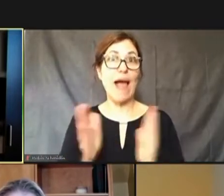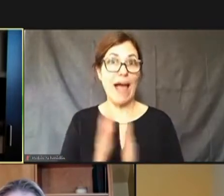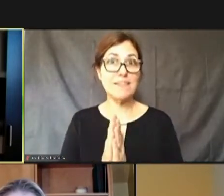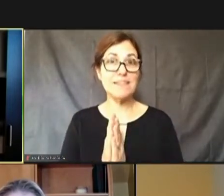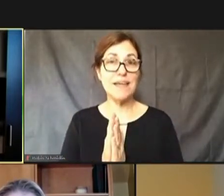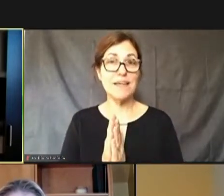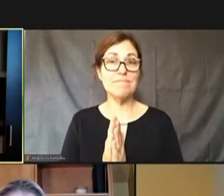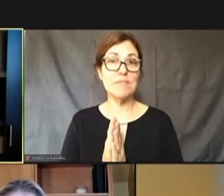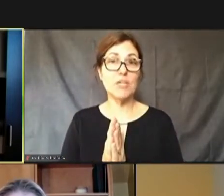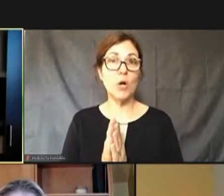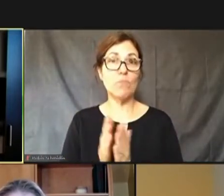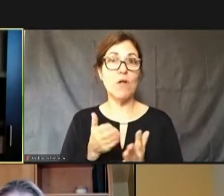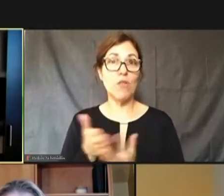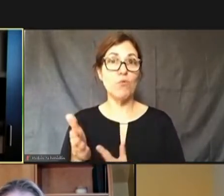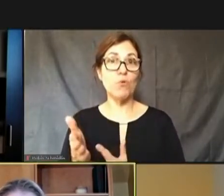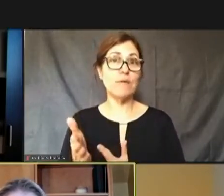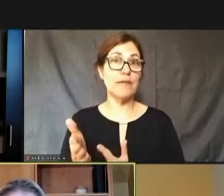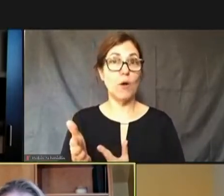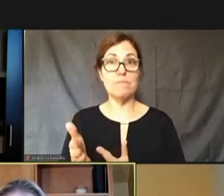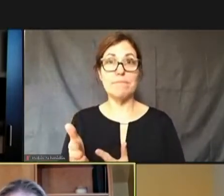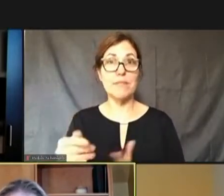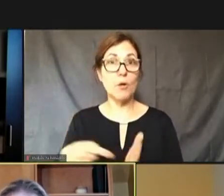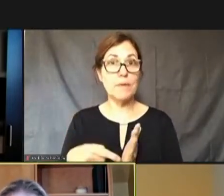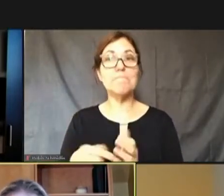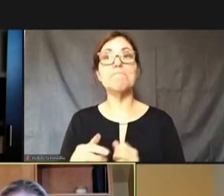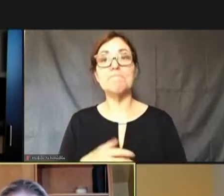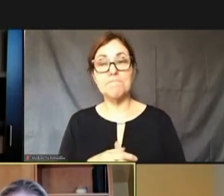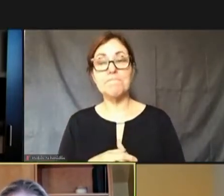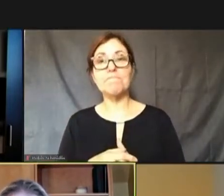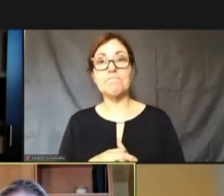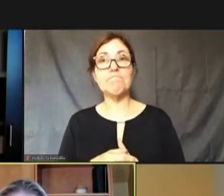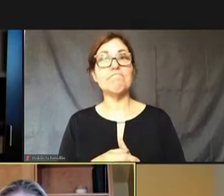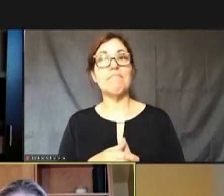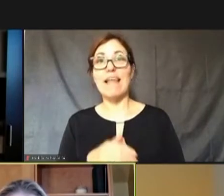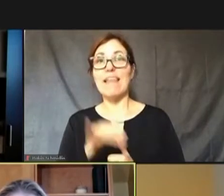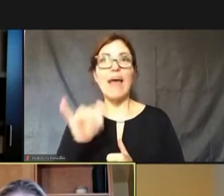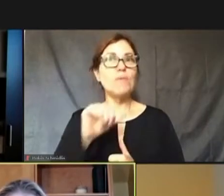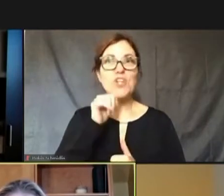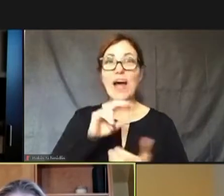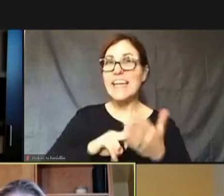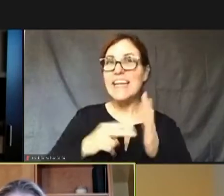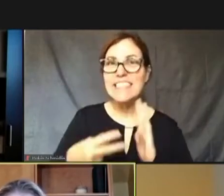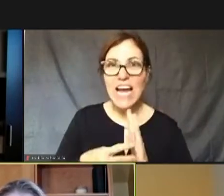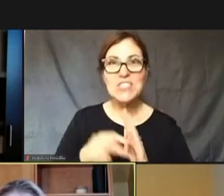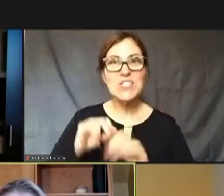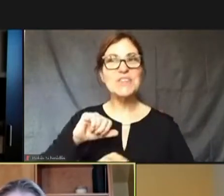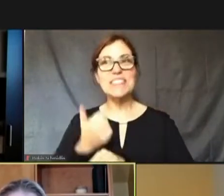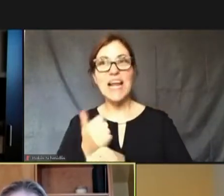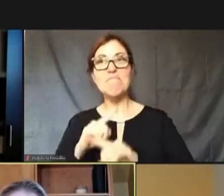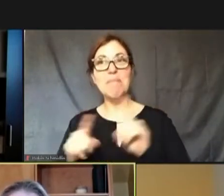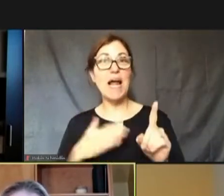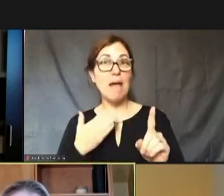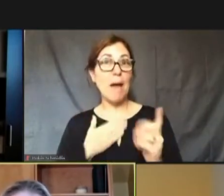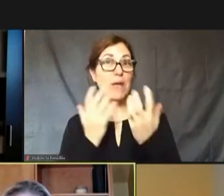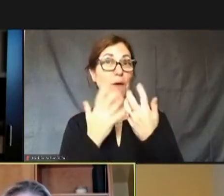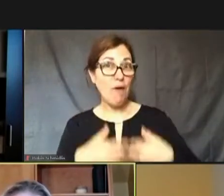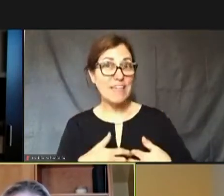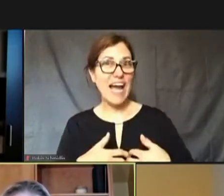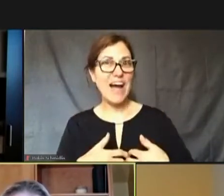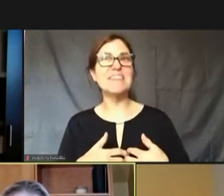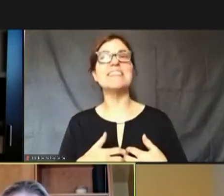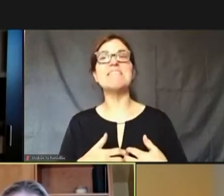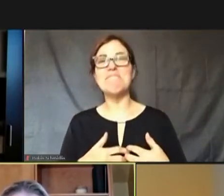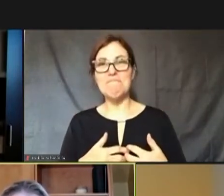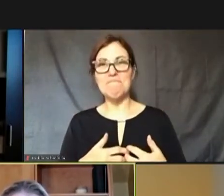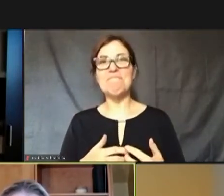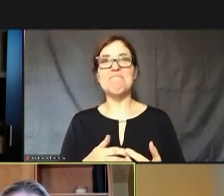So thank you for your comments. Thank you. That was not an intentional setup, but I'm glad it worked out that way. And those wrap up